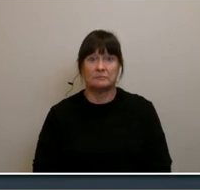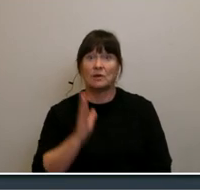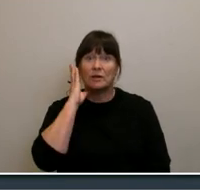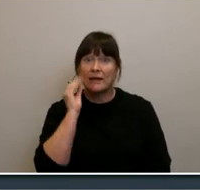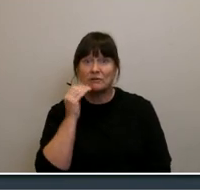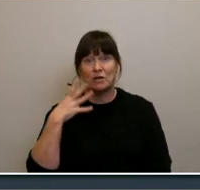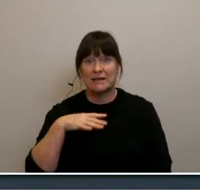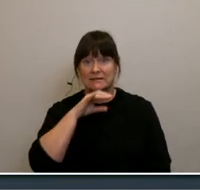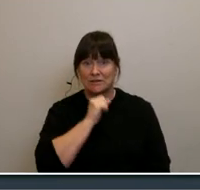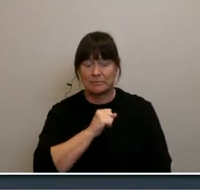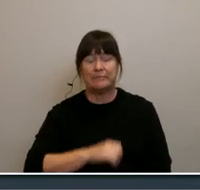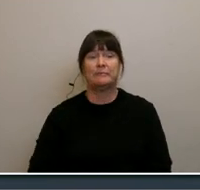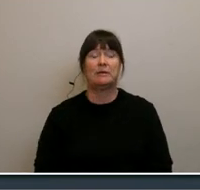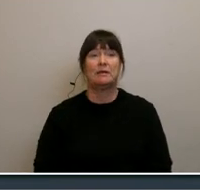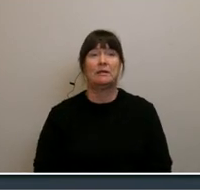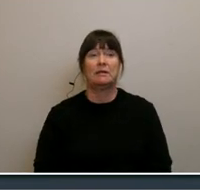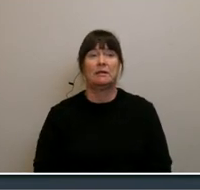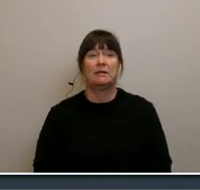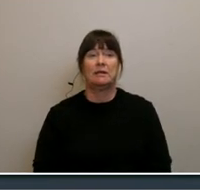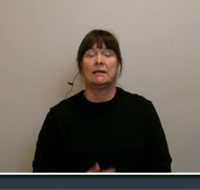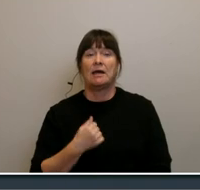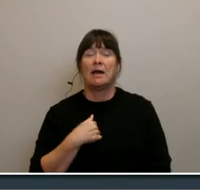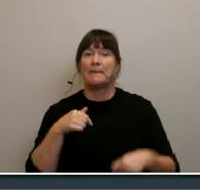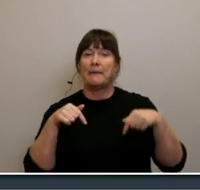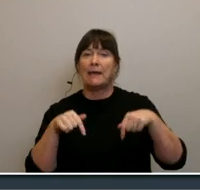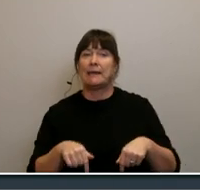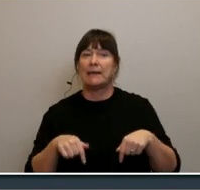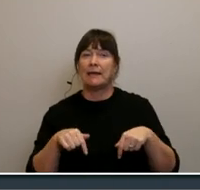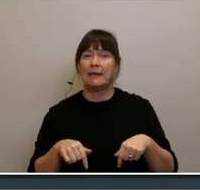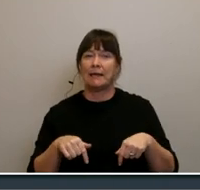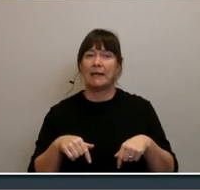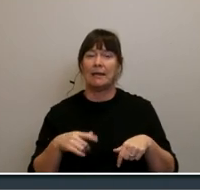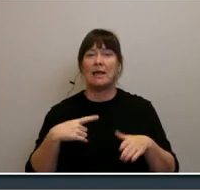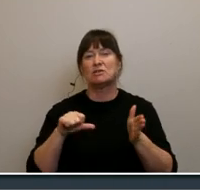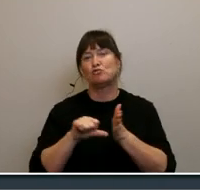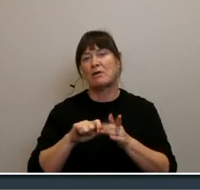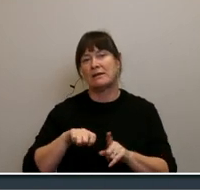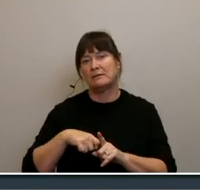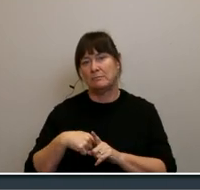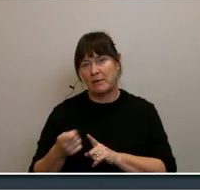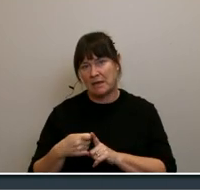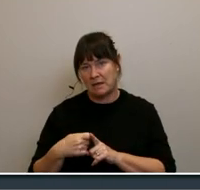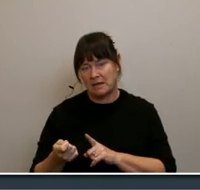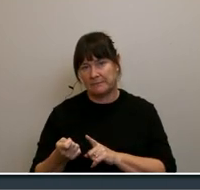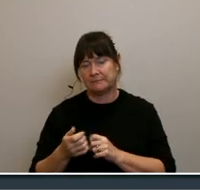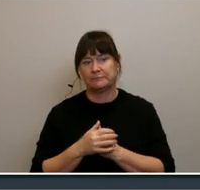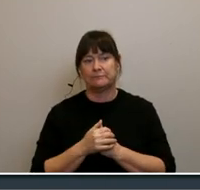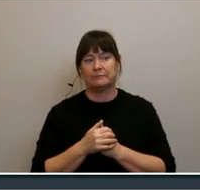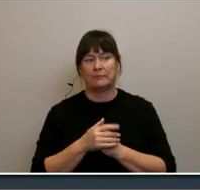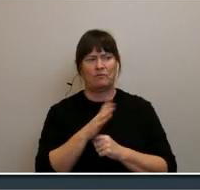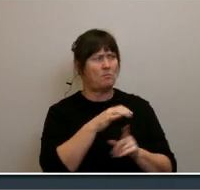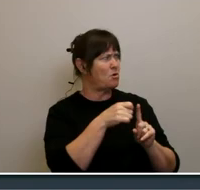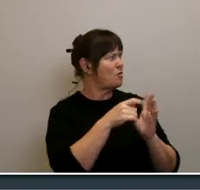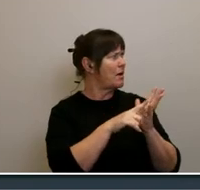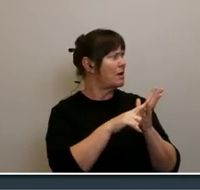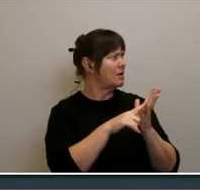Afternoon, ladies and gentlemen. I come here as a ratepayer from the suburb of Puramai, but also as